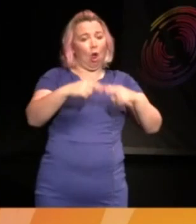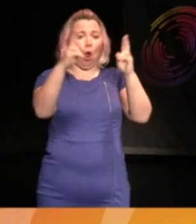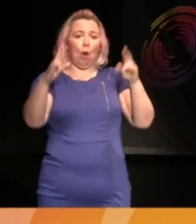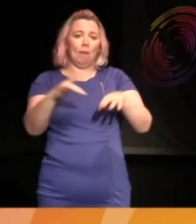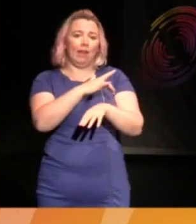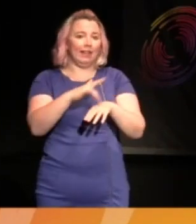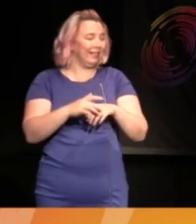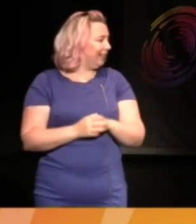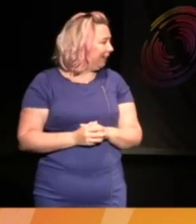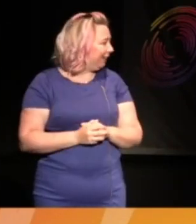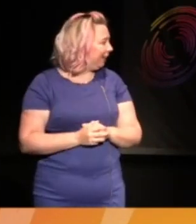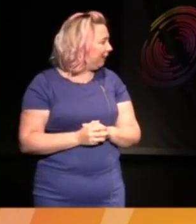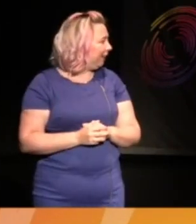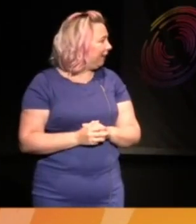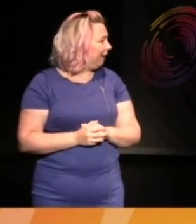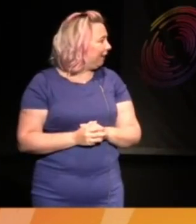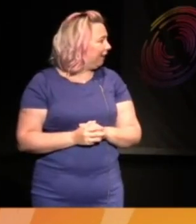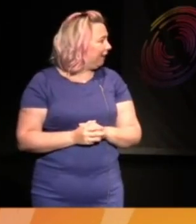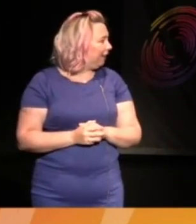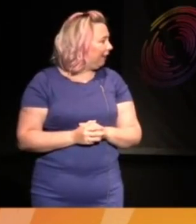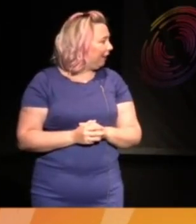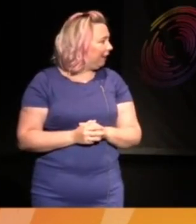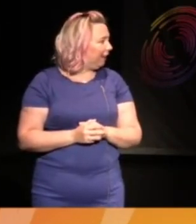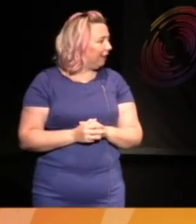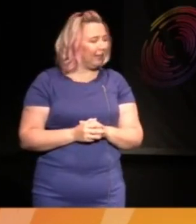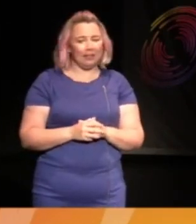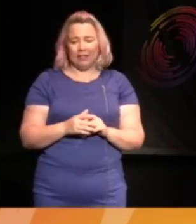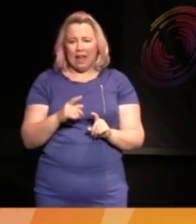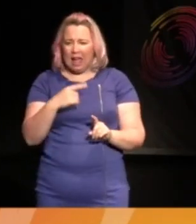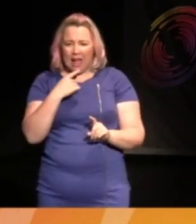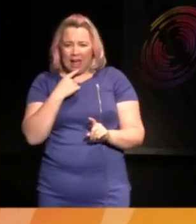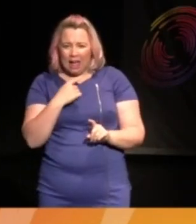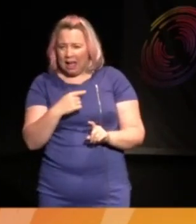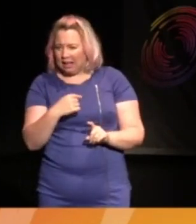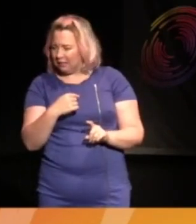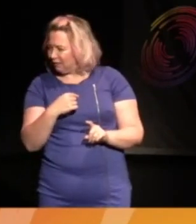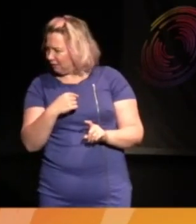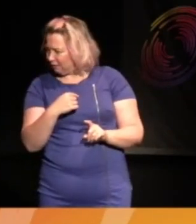confirm, by the way, I didn't give you any money to say that about home, did I? No, he didn't.